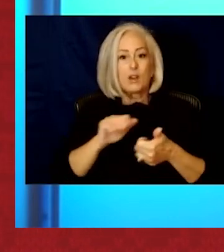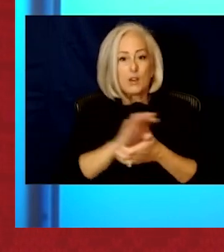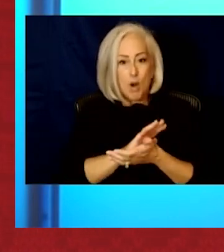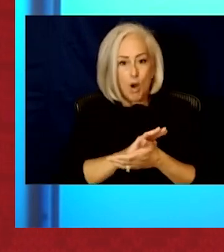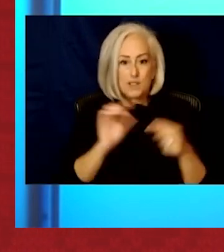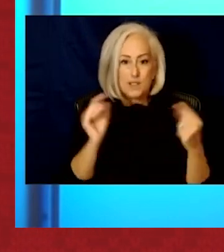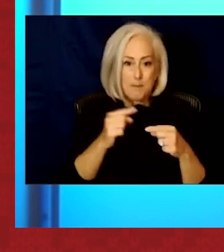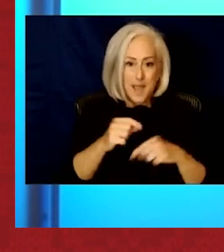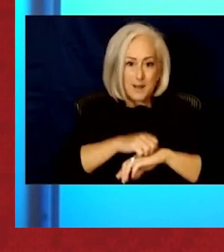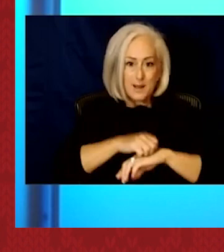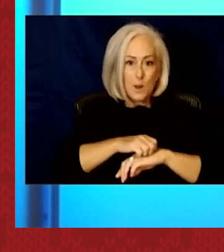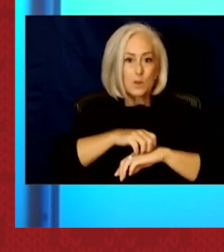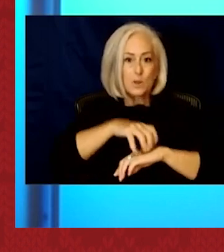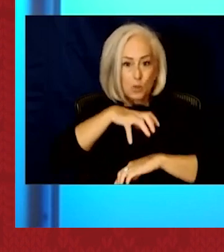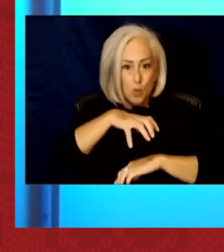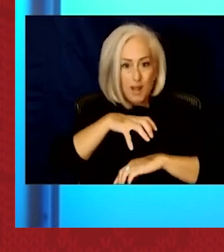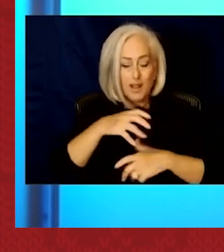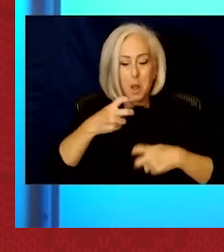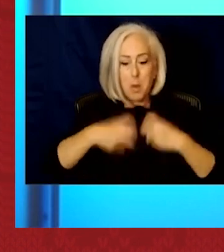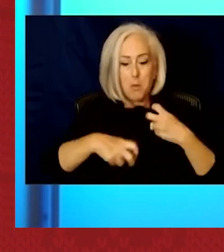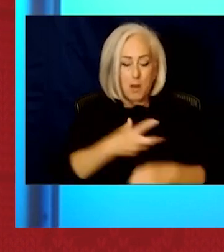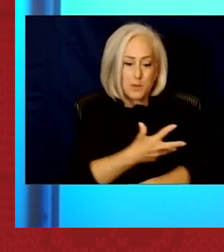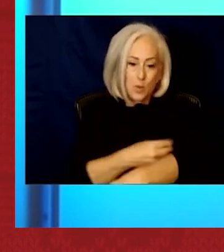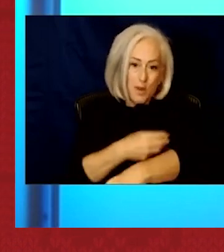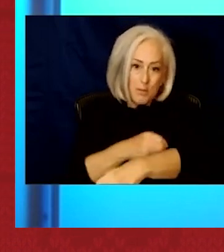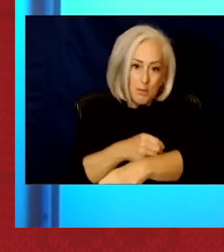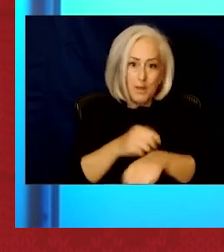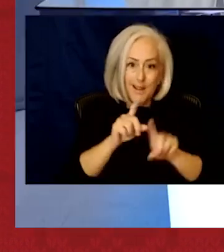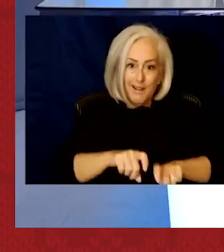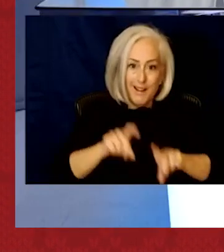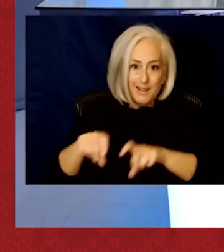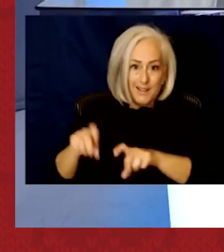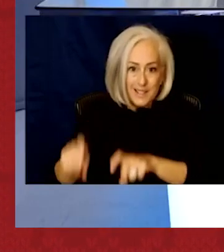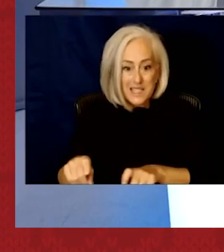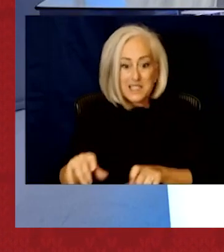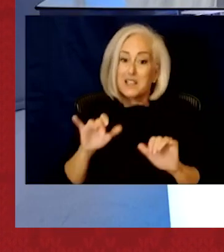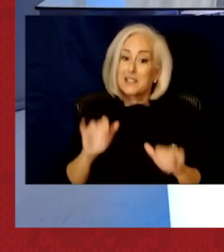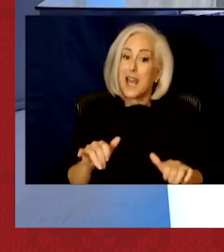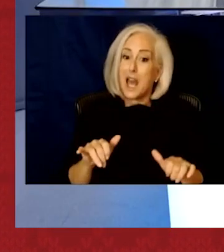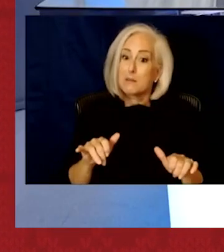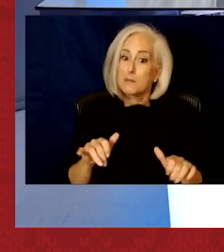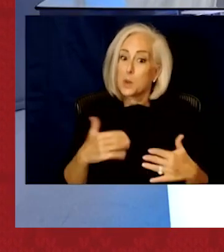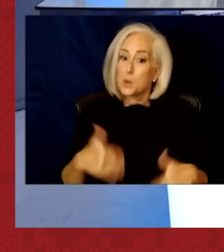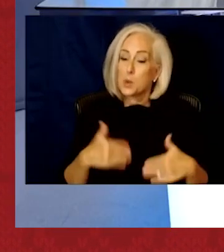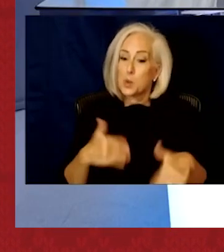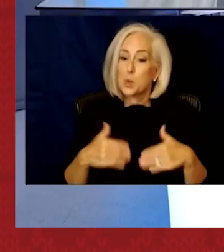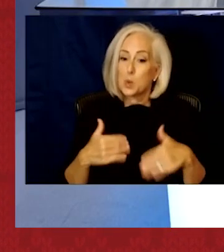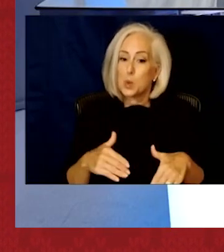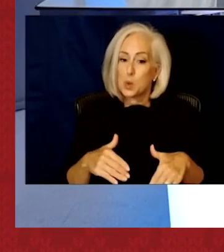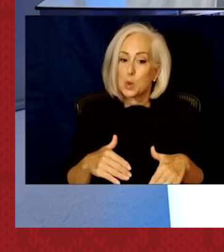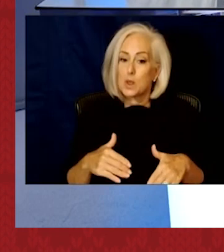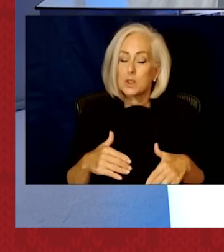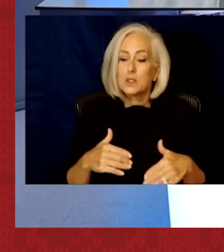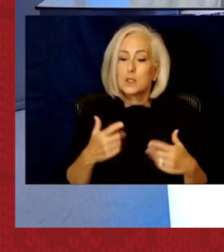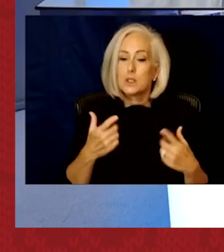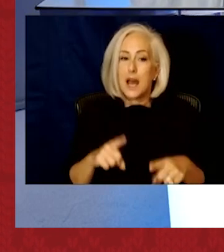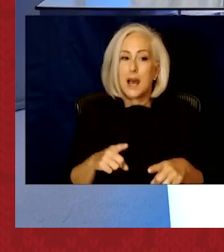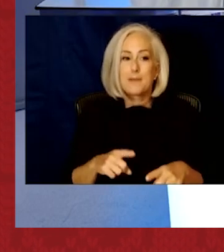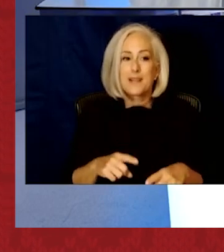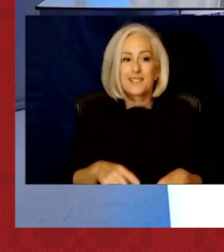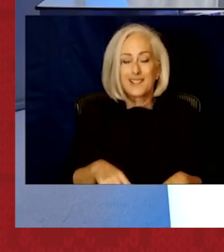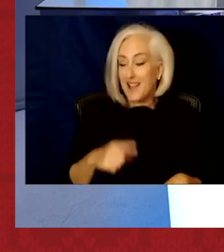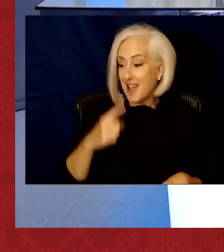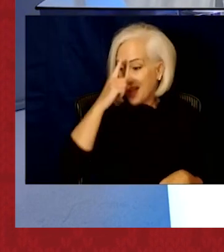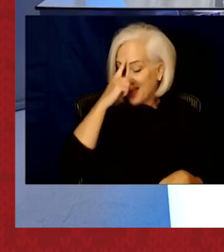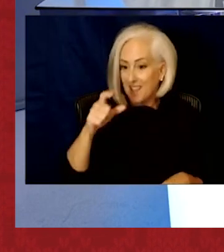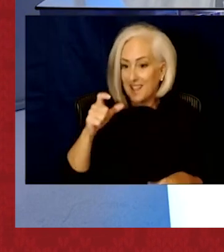with your blood work. It can be a very significant medical event. You know, I think your glasses could have passed for those at Harrison Ford wore, but